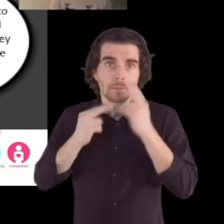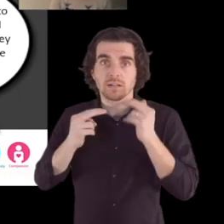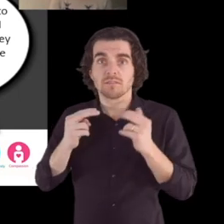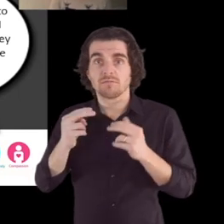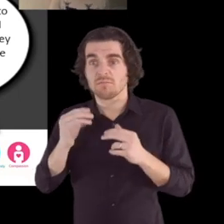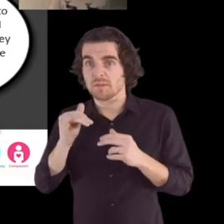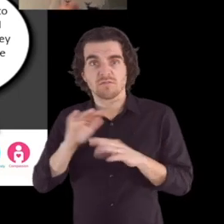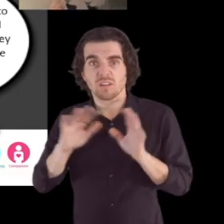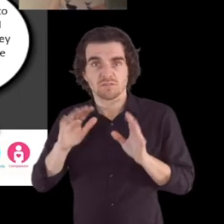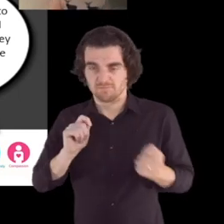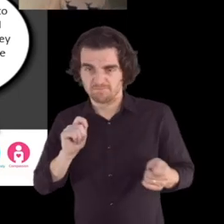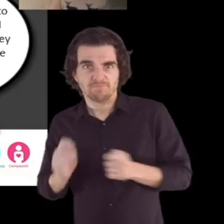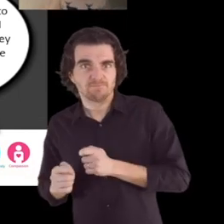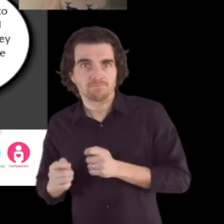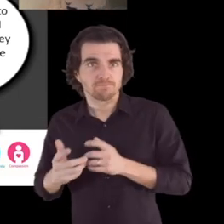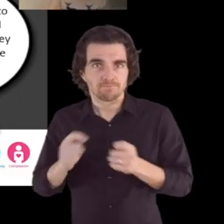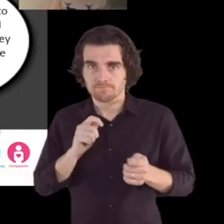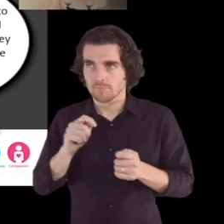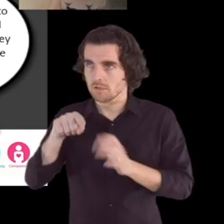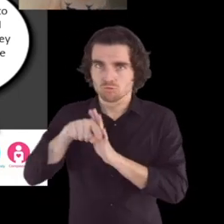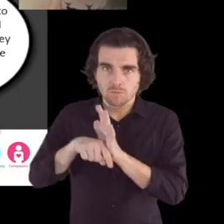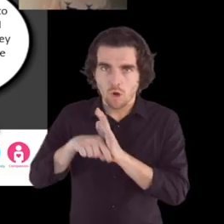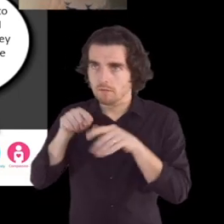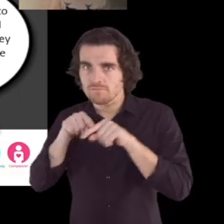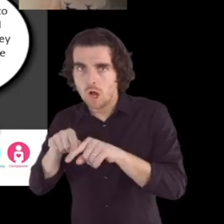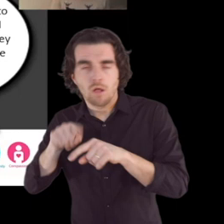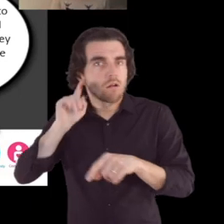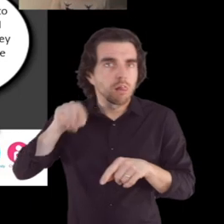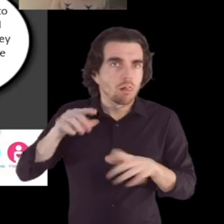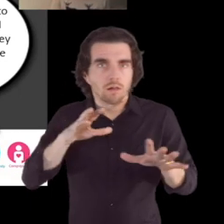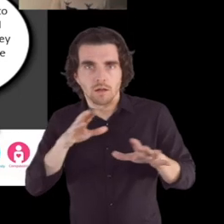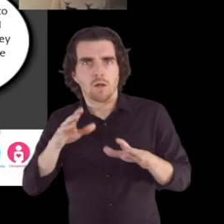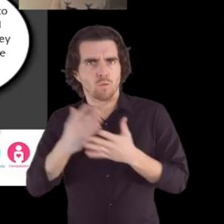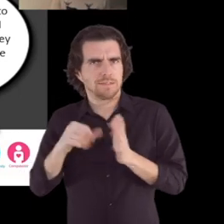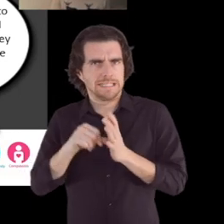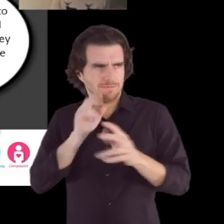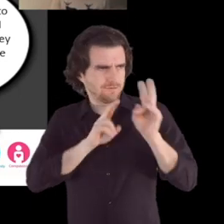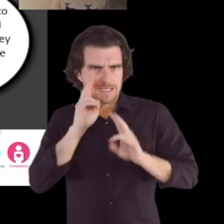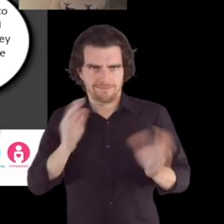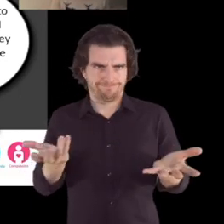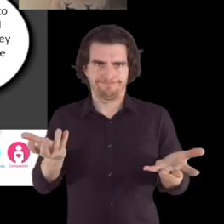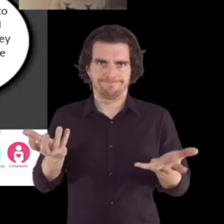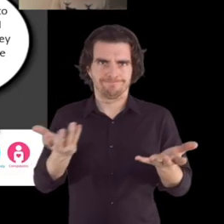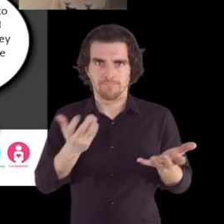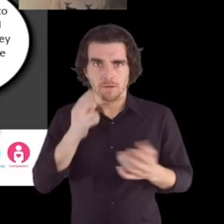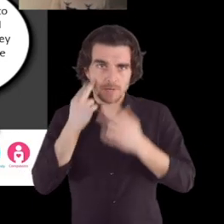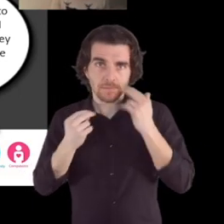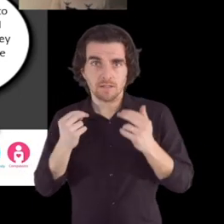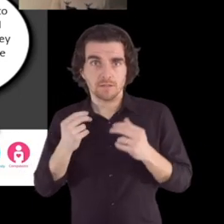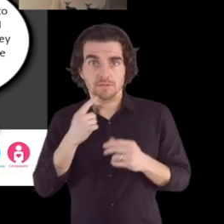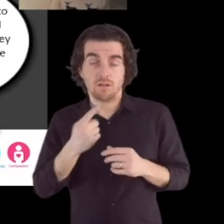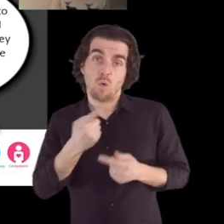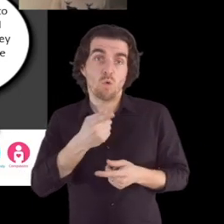you saw people who perhaps weren't adhering to the lockdown rules, it was very difficult to see that, because, you